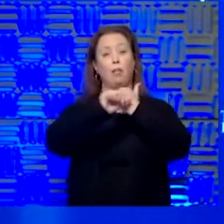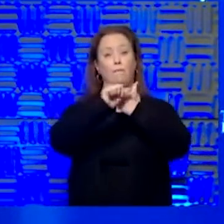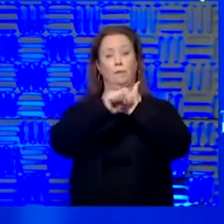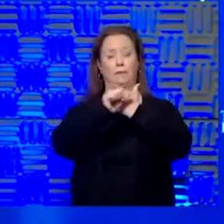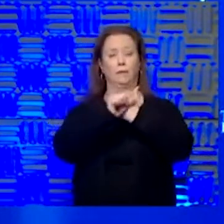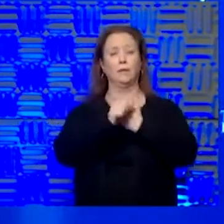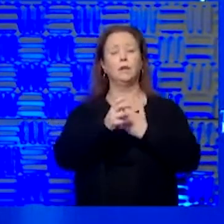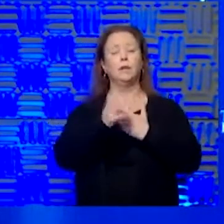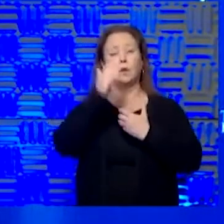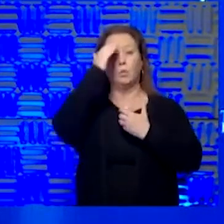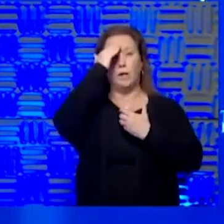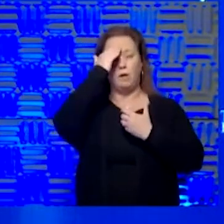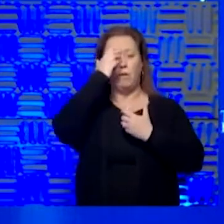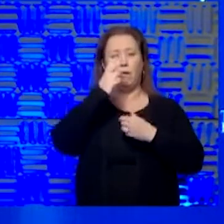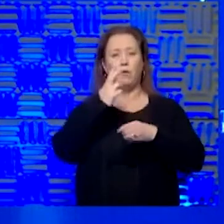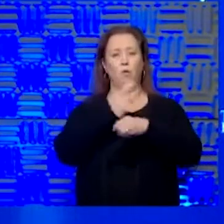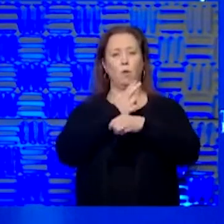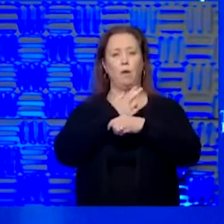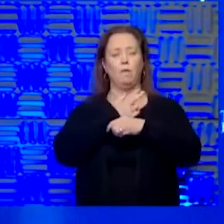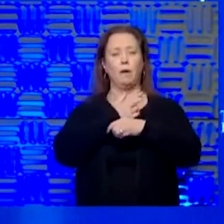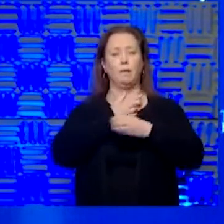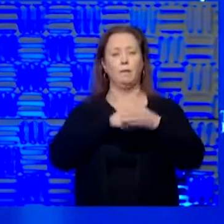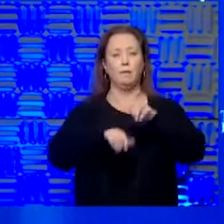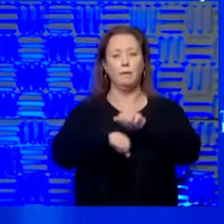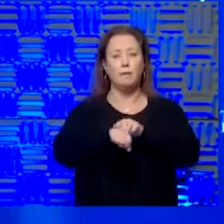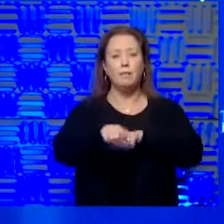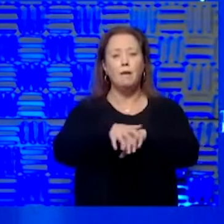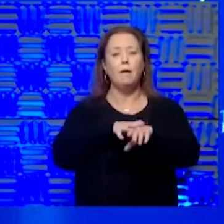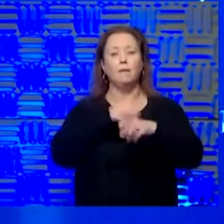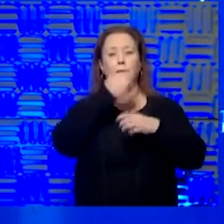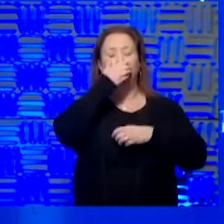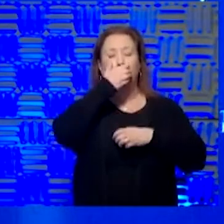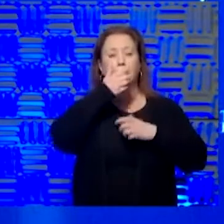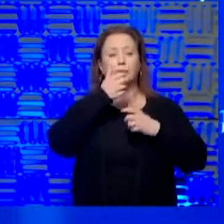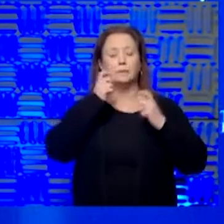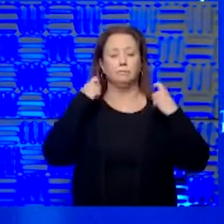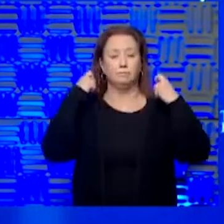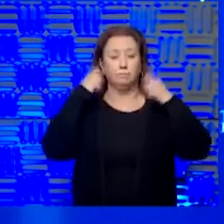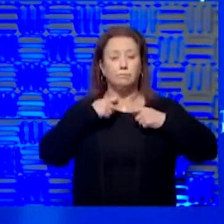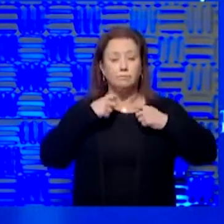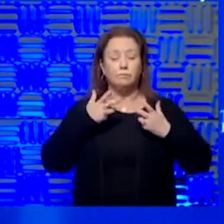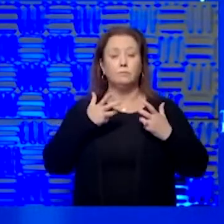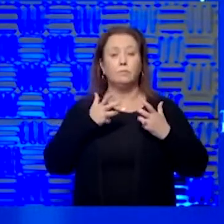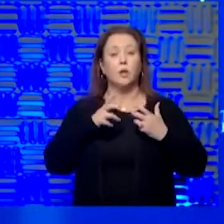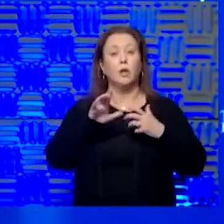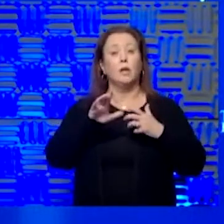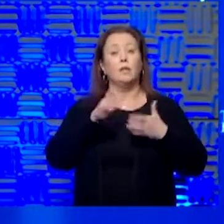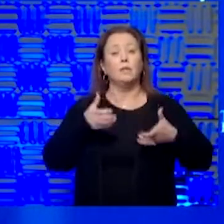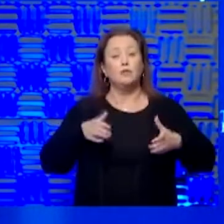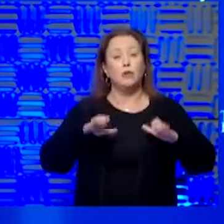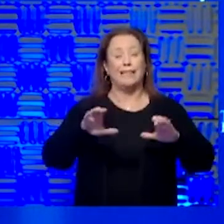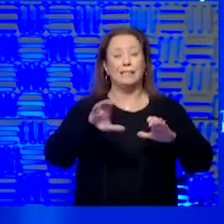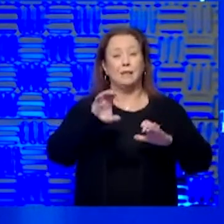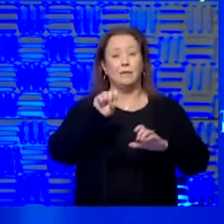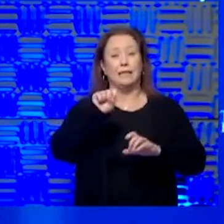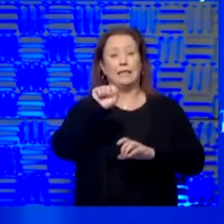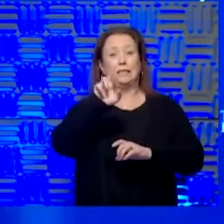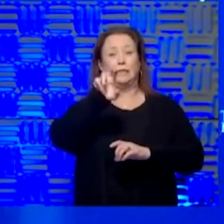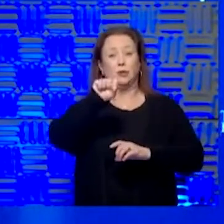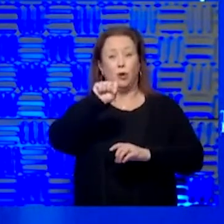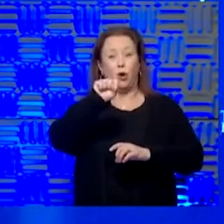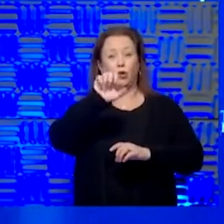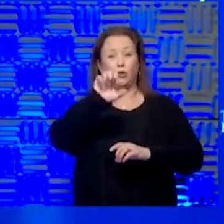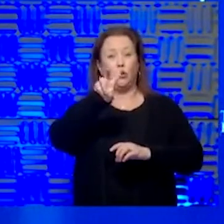is that if you're wearing the right protective equipment, your chance of getting SARS-CoV-2 at work